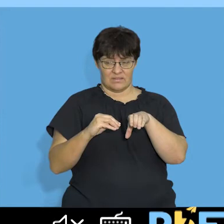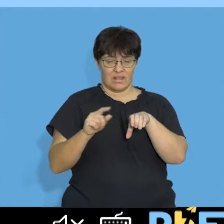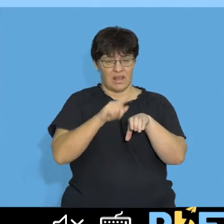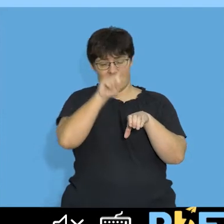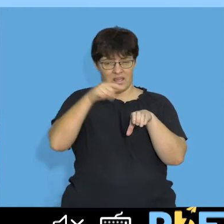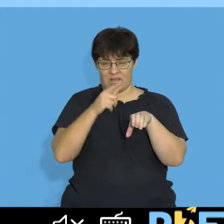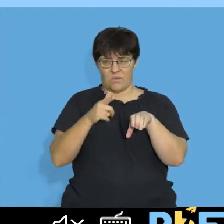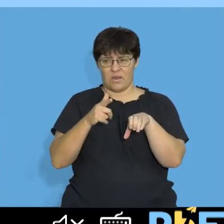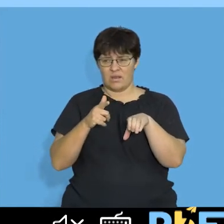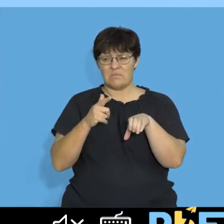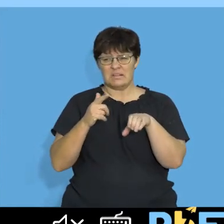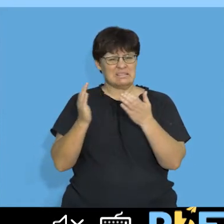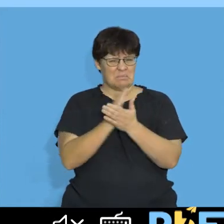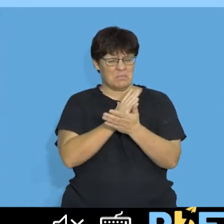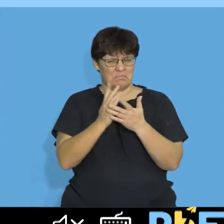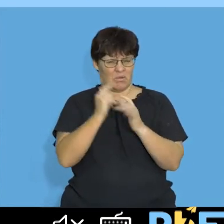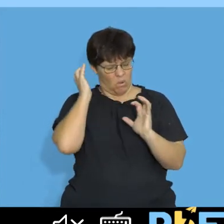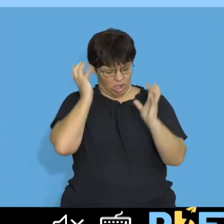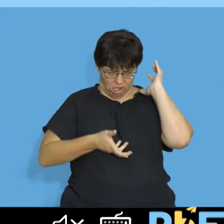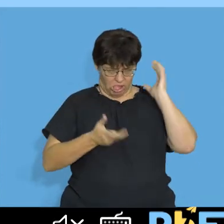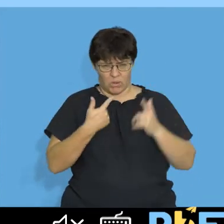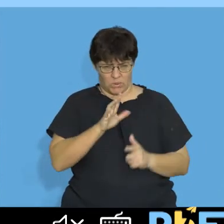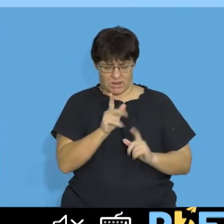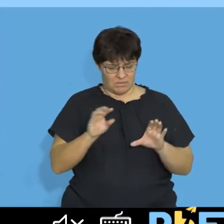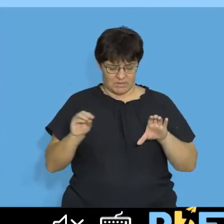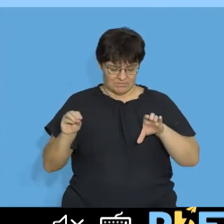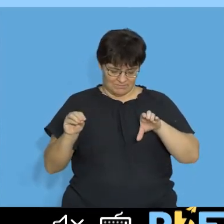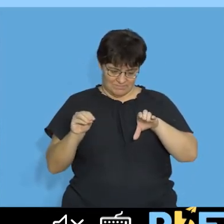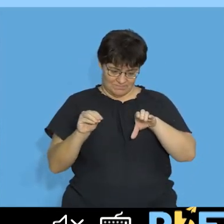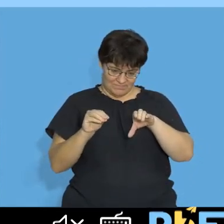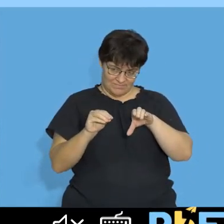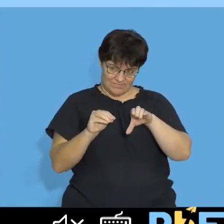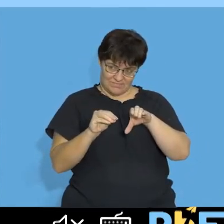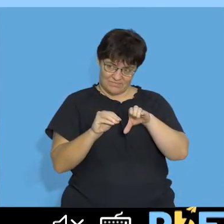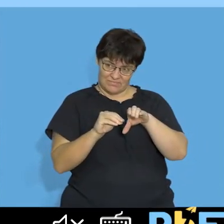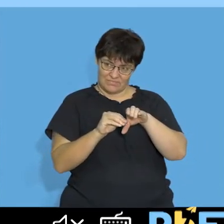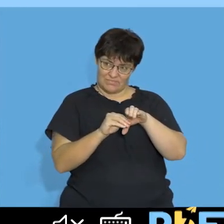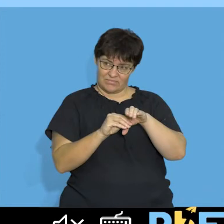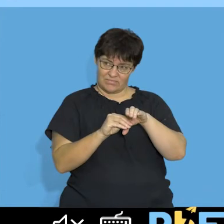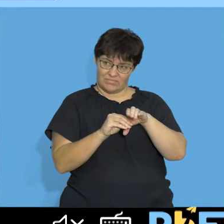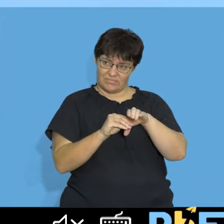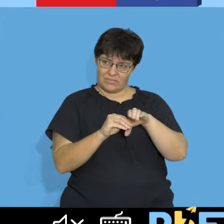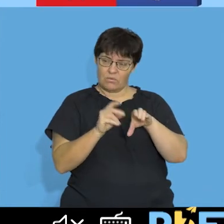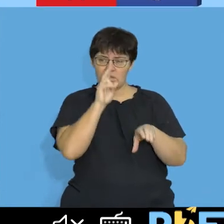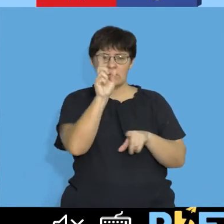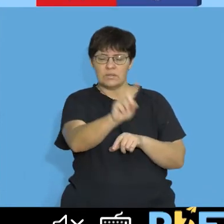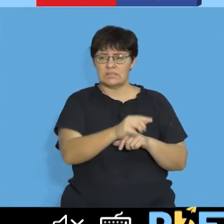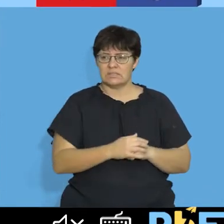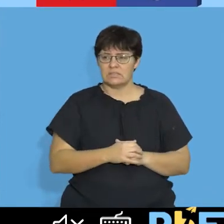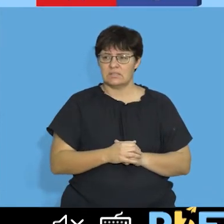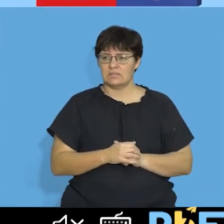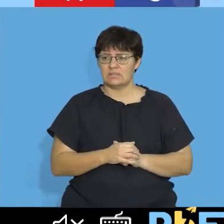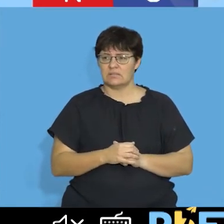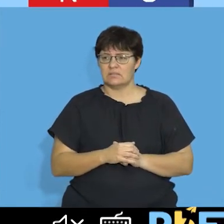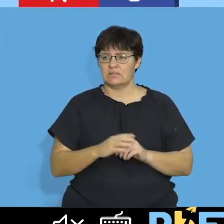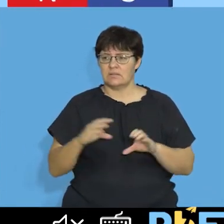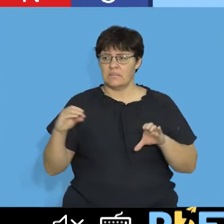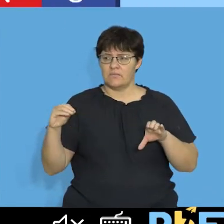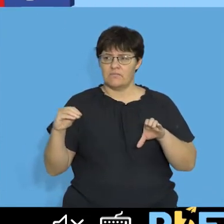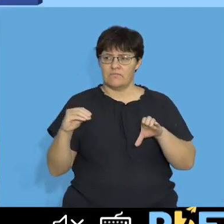they're sometimes a little confusing, but I'm going to move it in And what did you see? As it moved